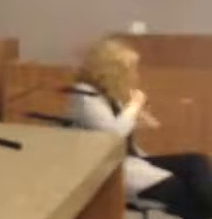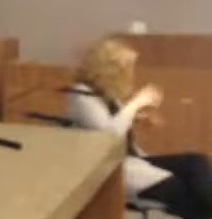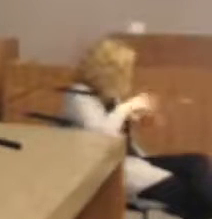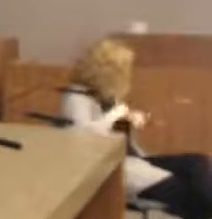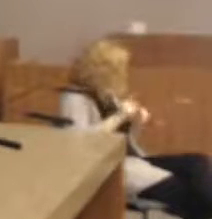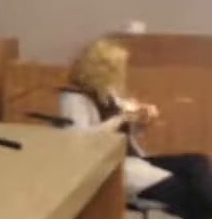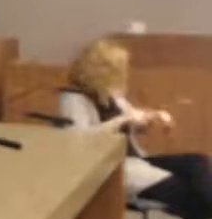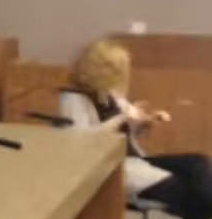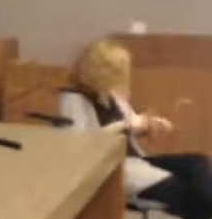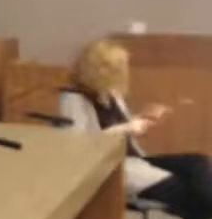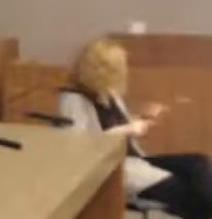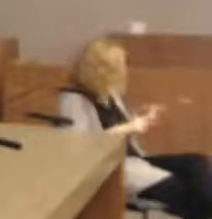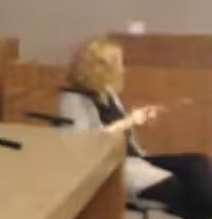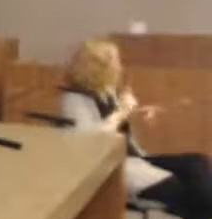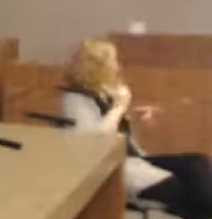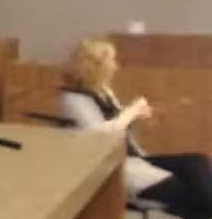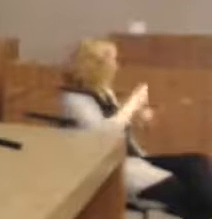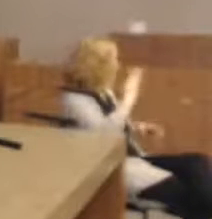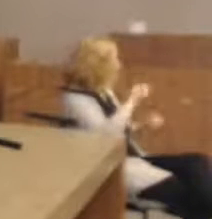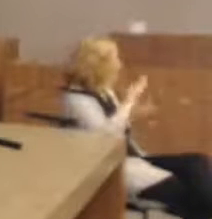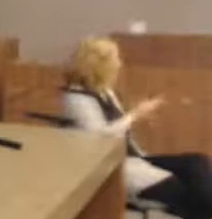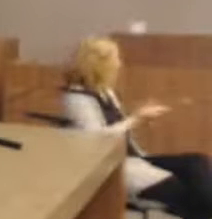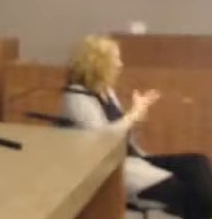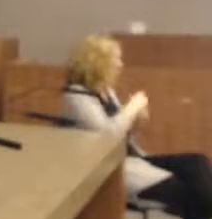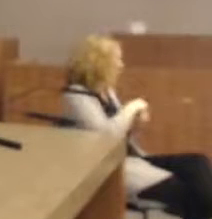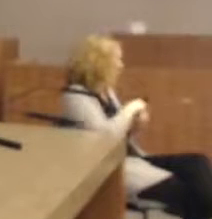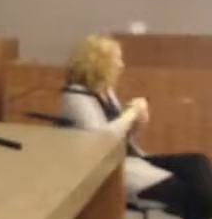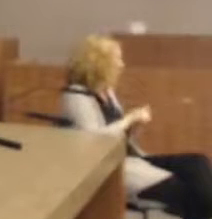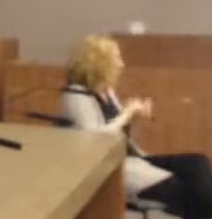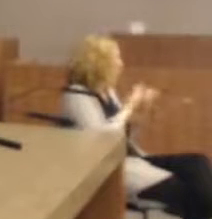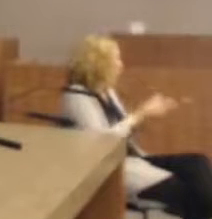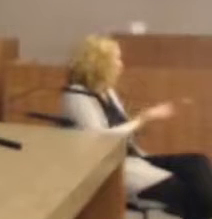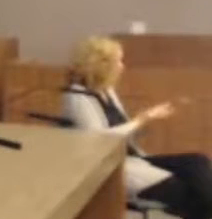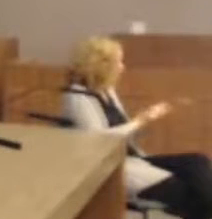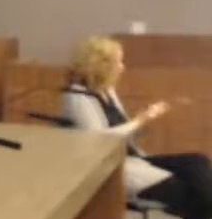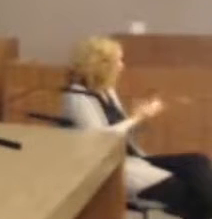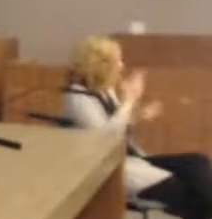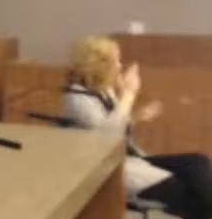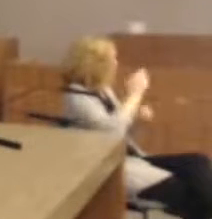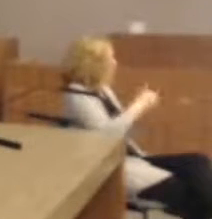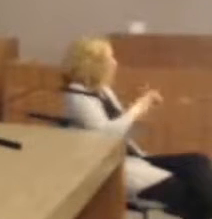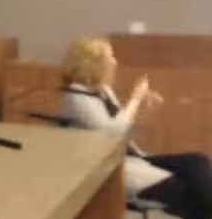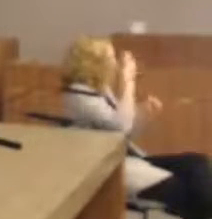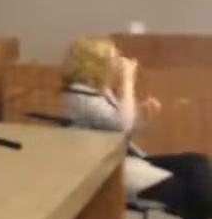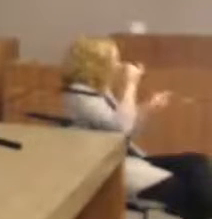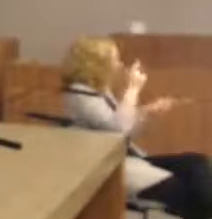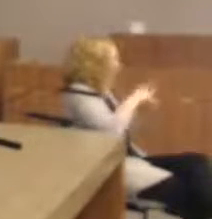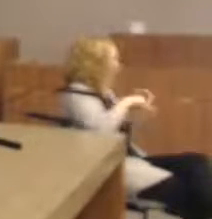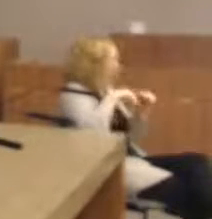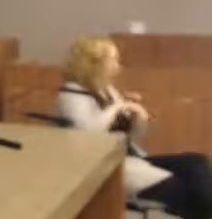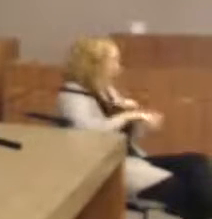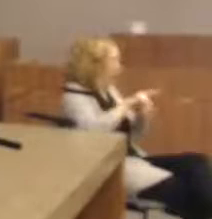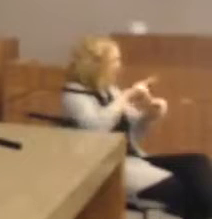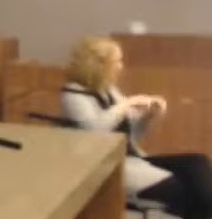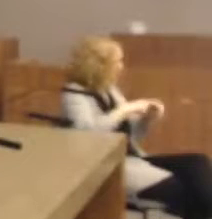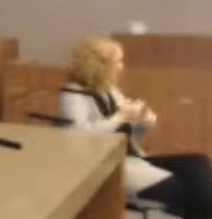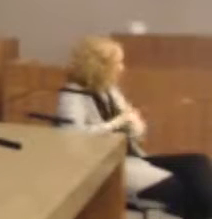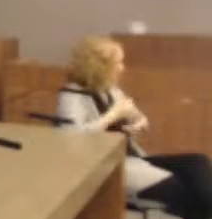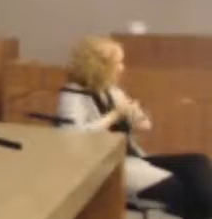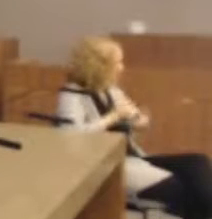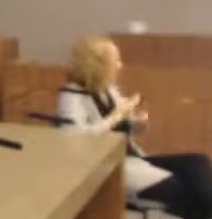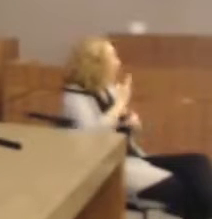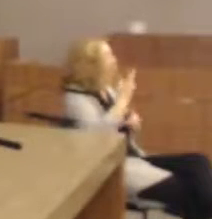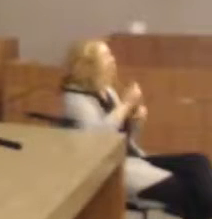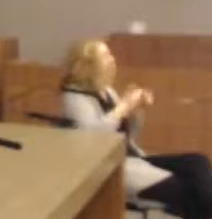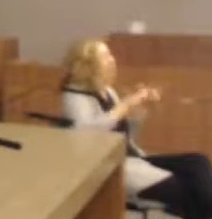go? There's a bunch of factors in there that are contributing to them not being able to go in and sit down. And one of the